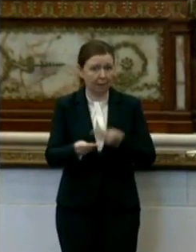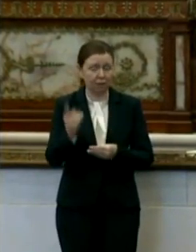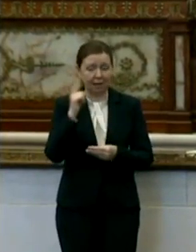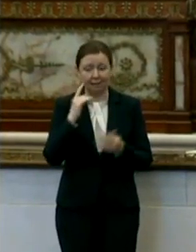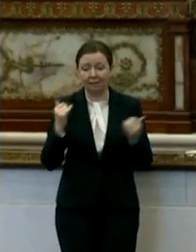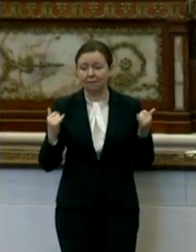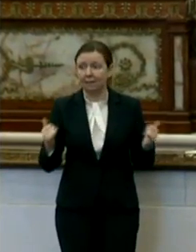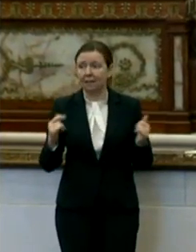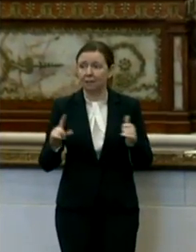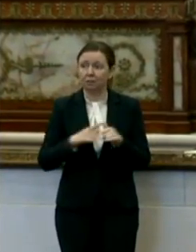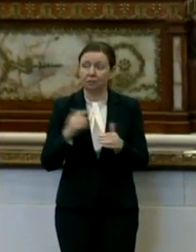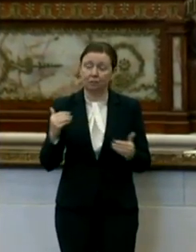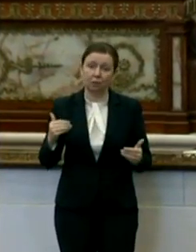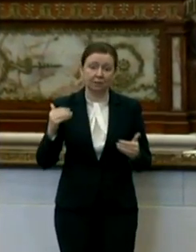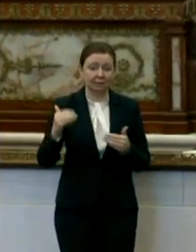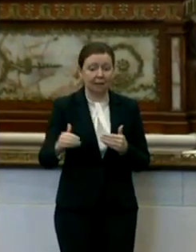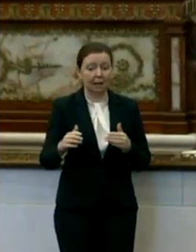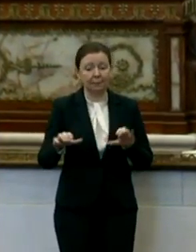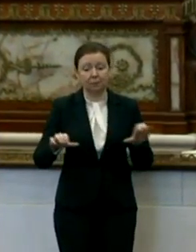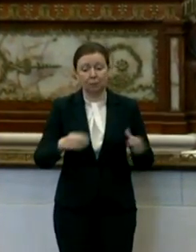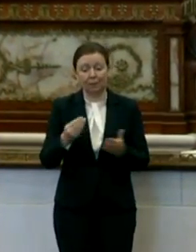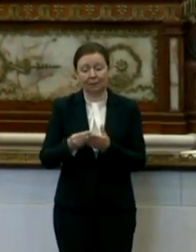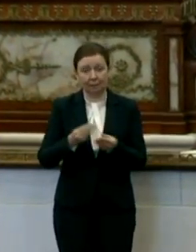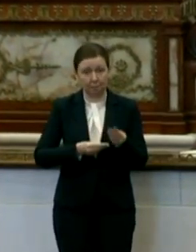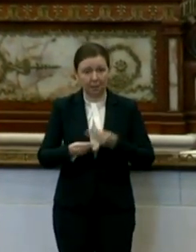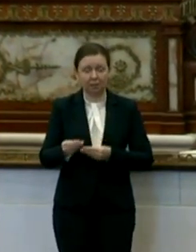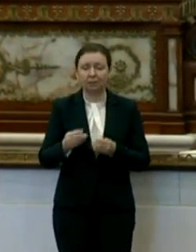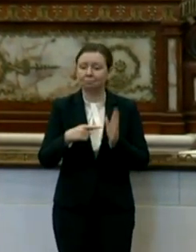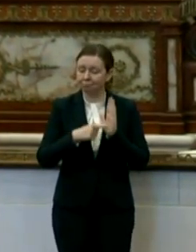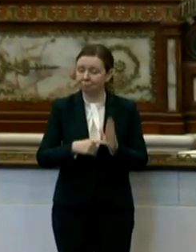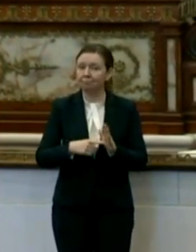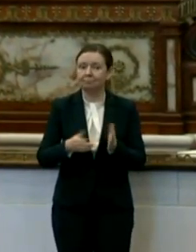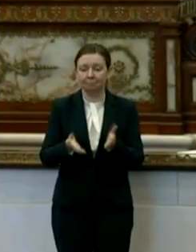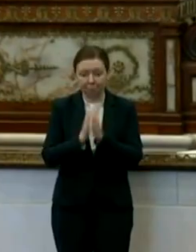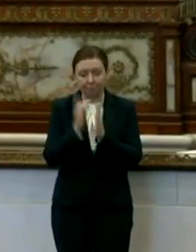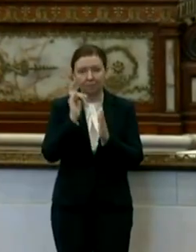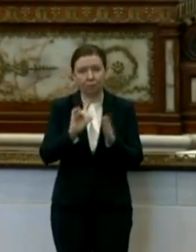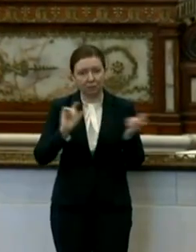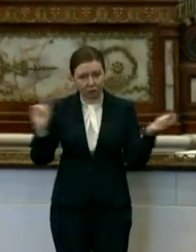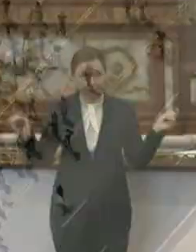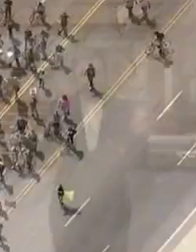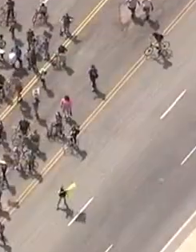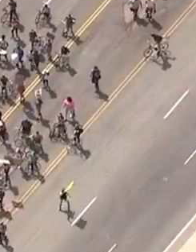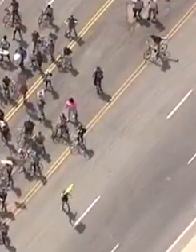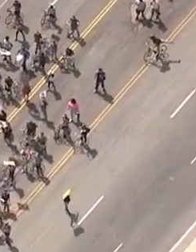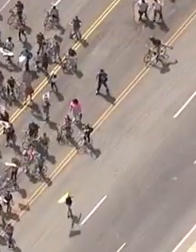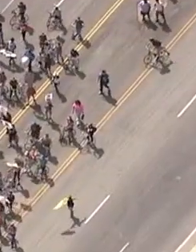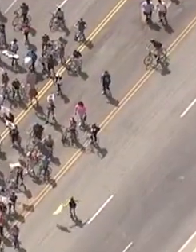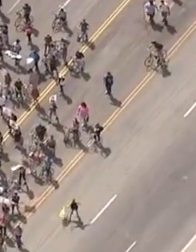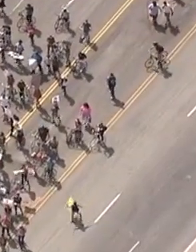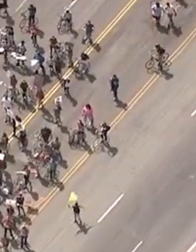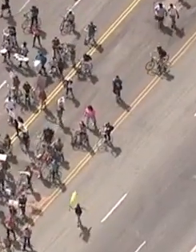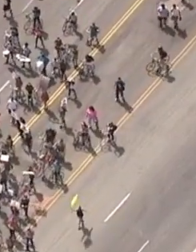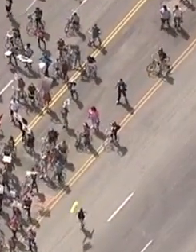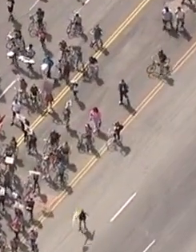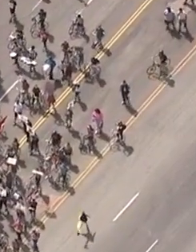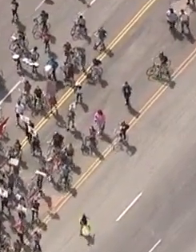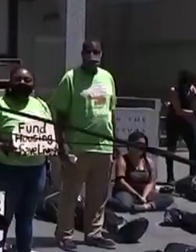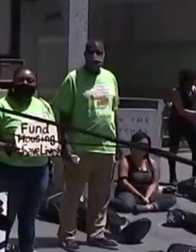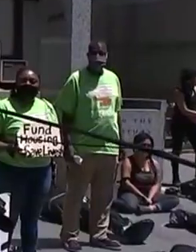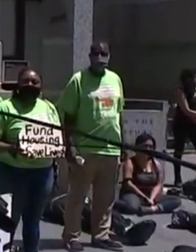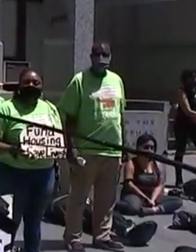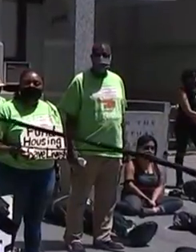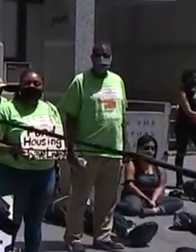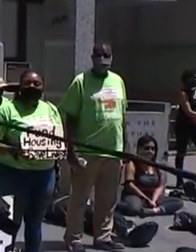today's first step in getting the budget done reflects those calls for change. The drastic cuts come in the midst of ongoing demonstrations throughout the